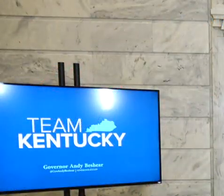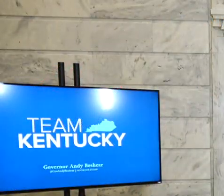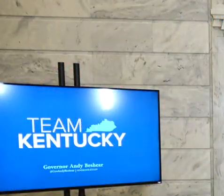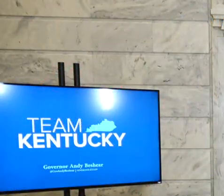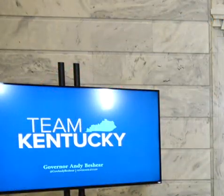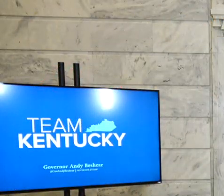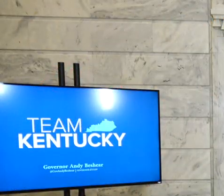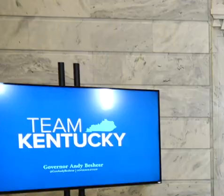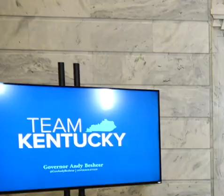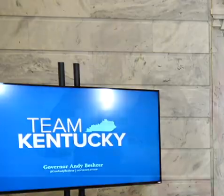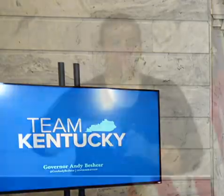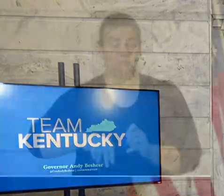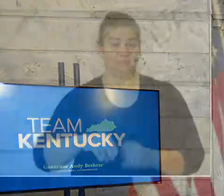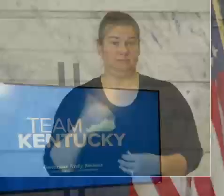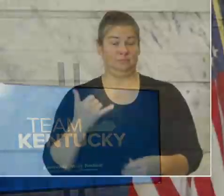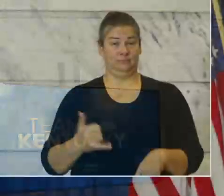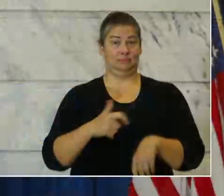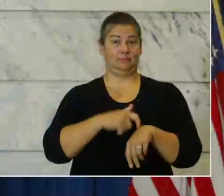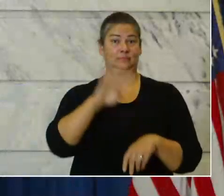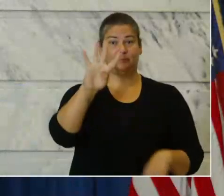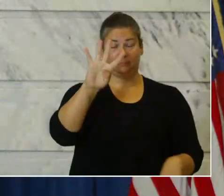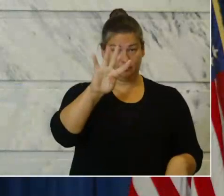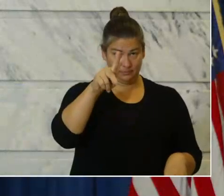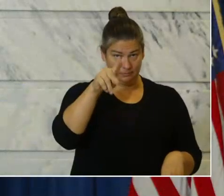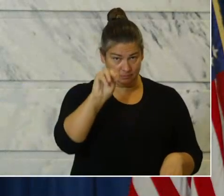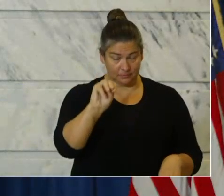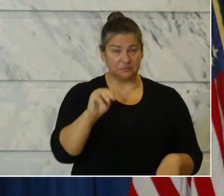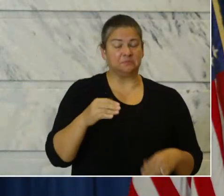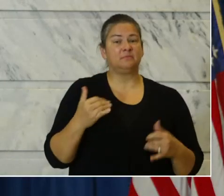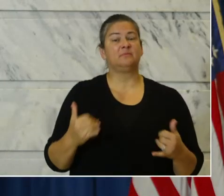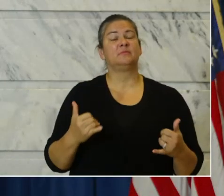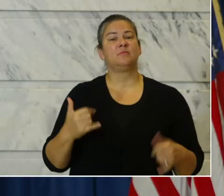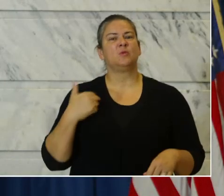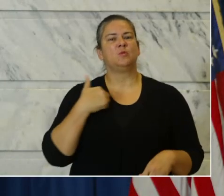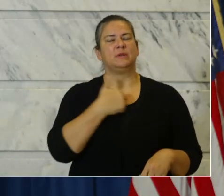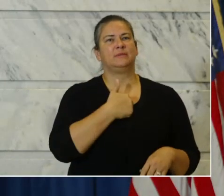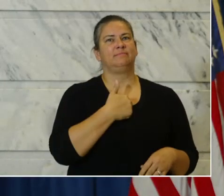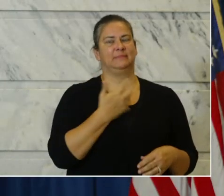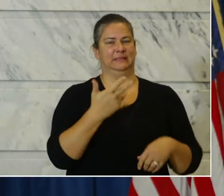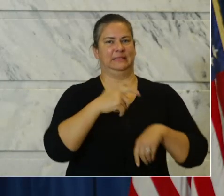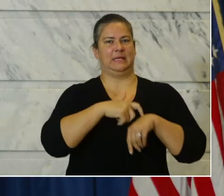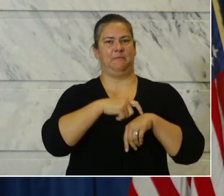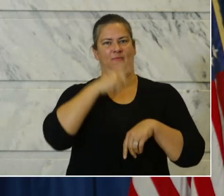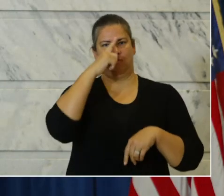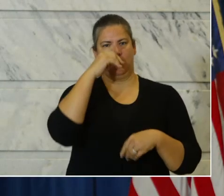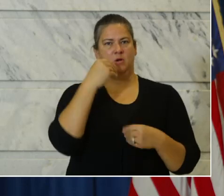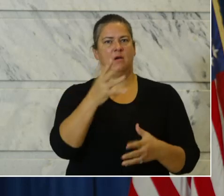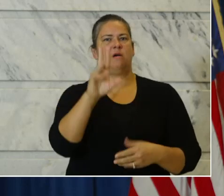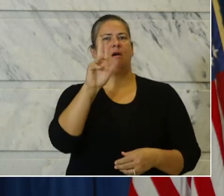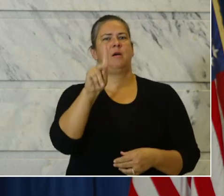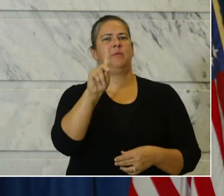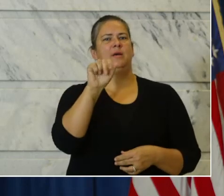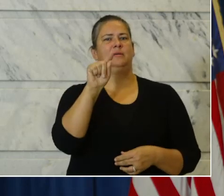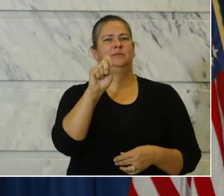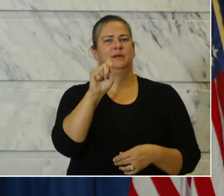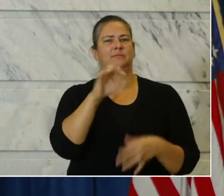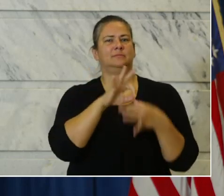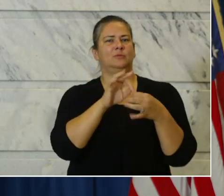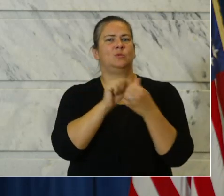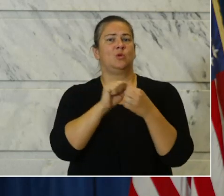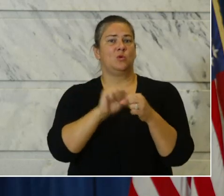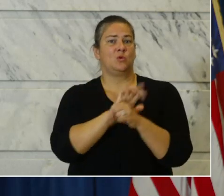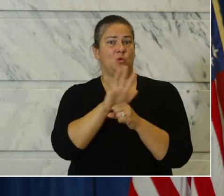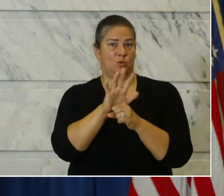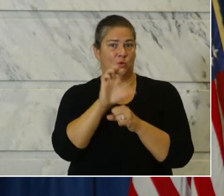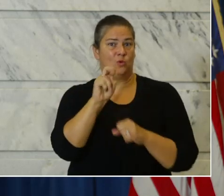All right, it is 4 p.m. At time we provide our update on our battle against COVID-19 each and